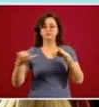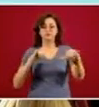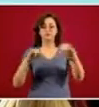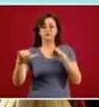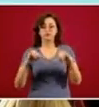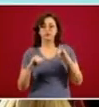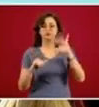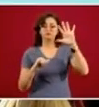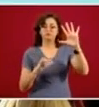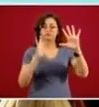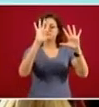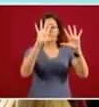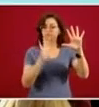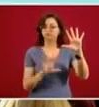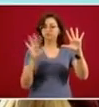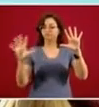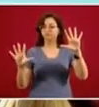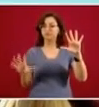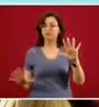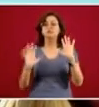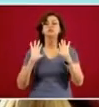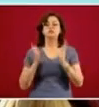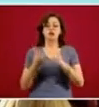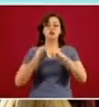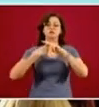Our geographic distribution,